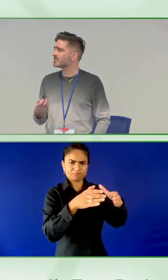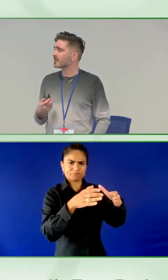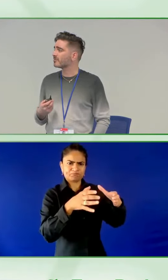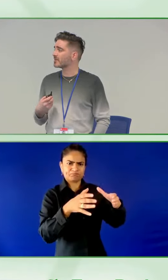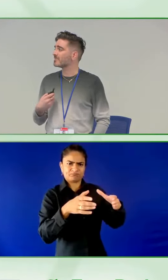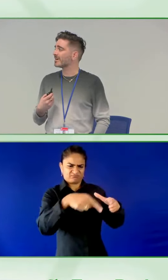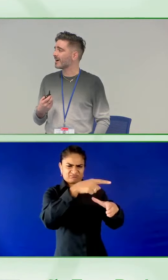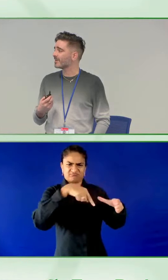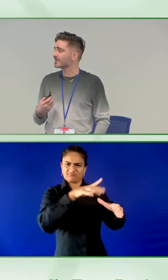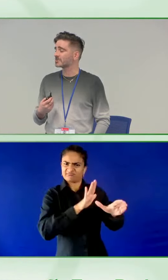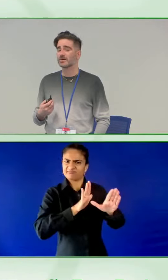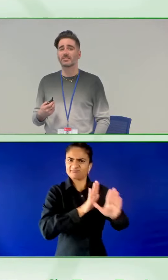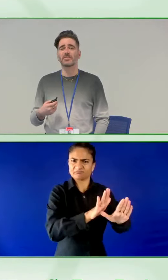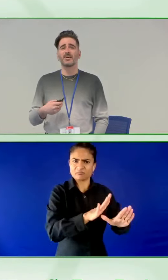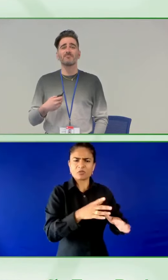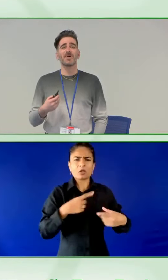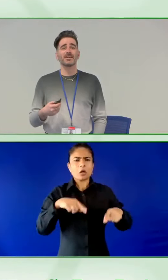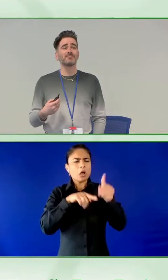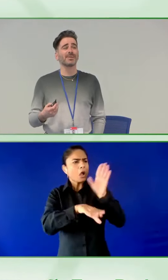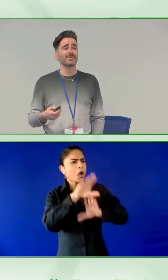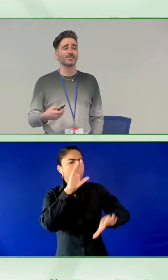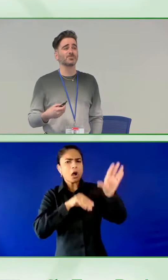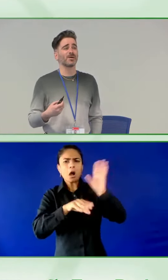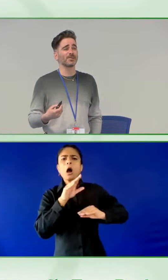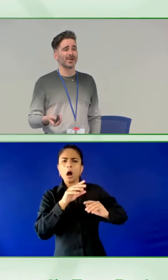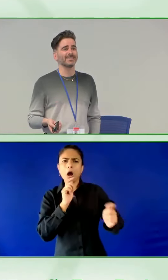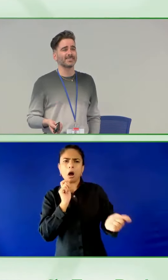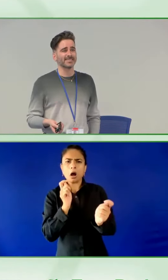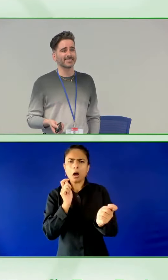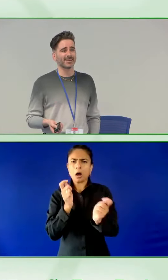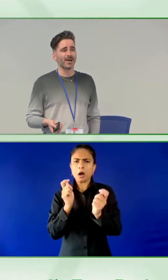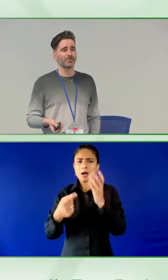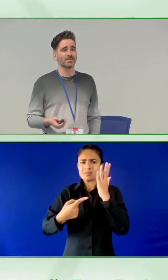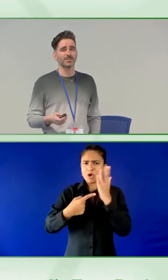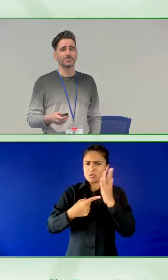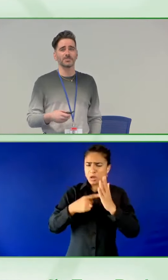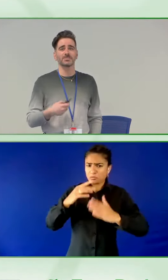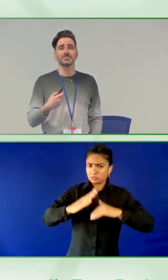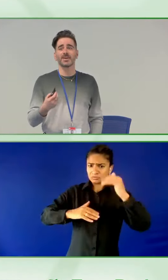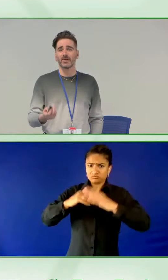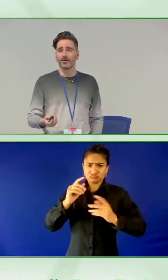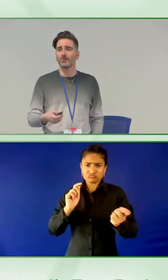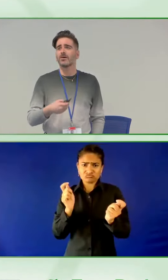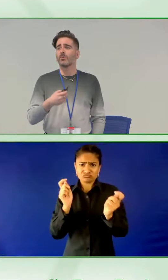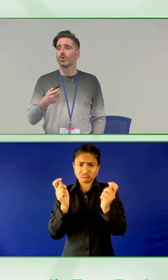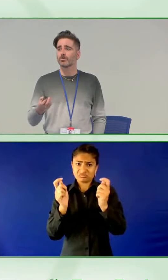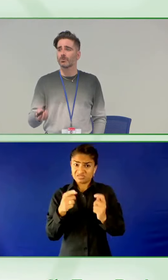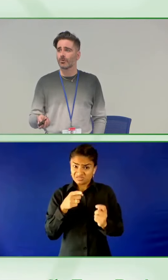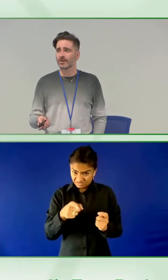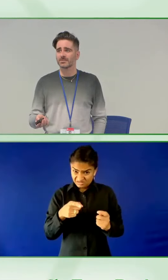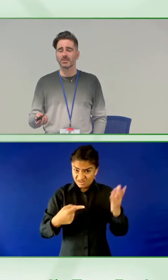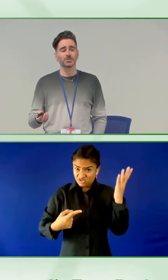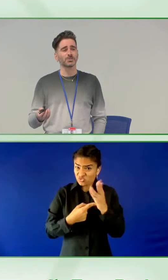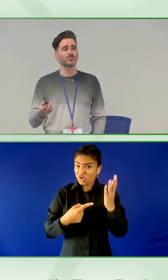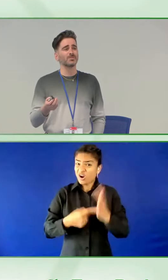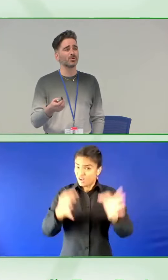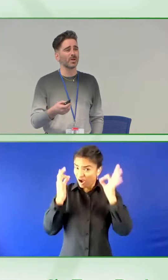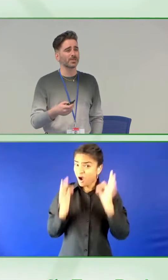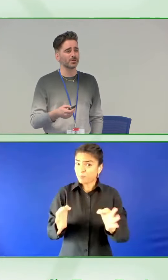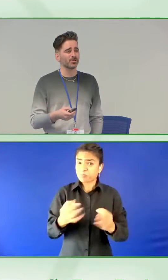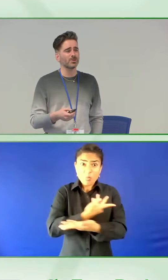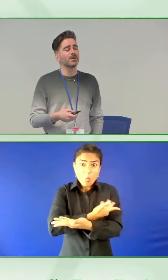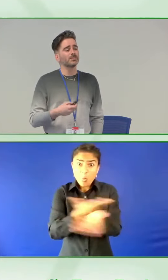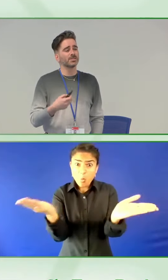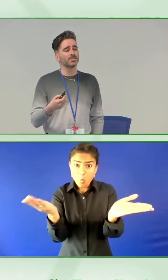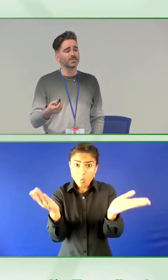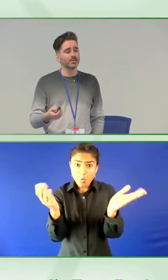has left myself and my colleagues with many, many inspiring ideas on how we can continue to scale, work with organizations, people